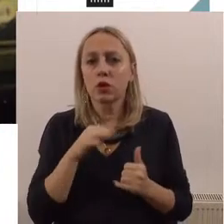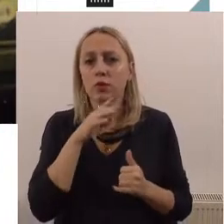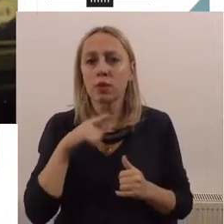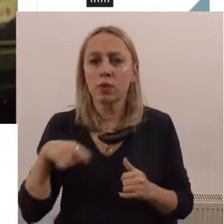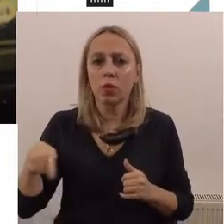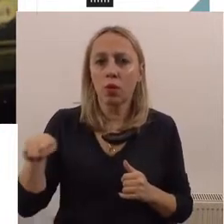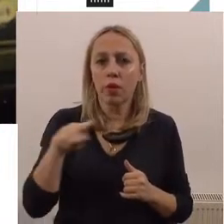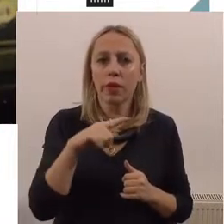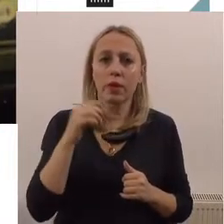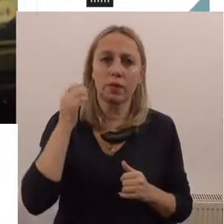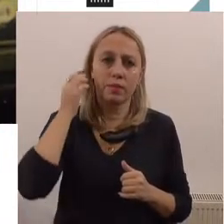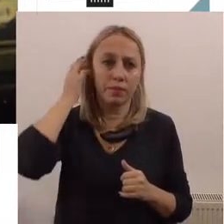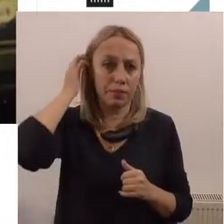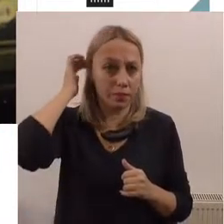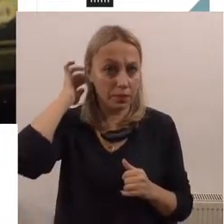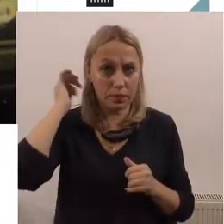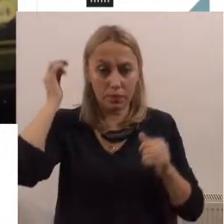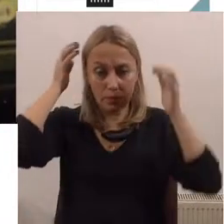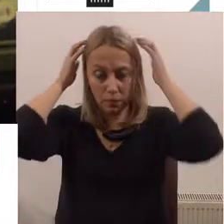Right now,